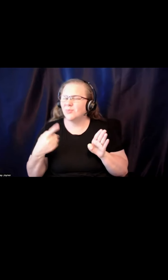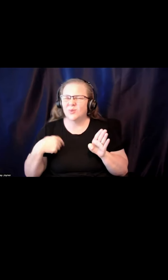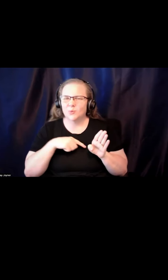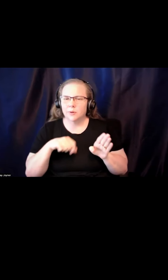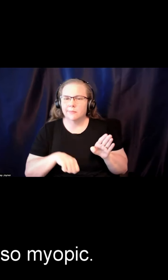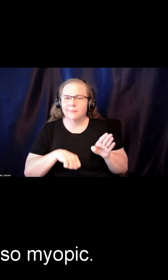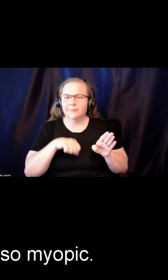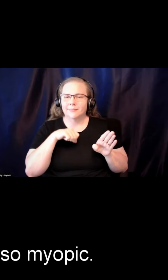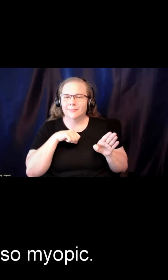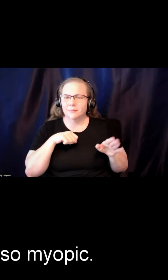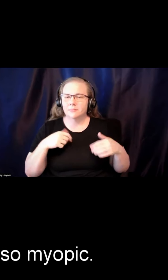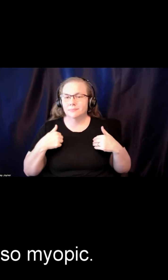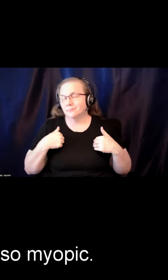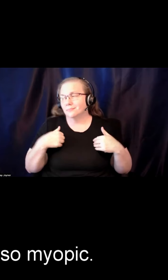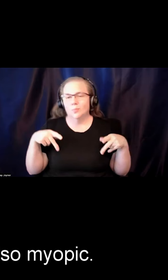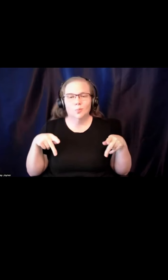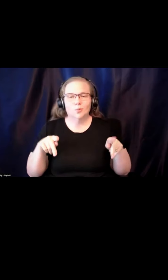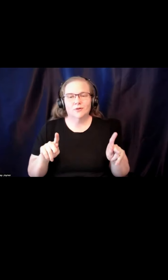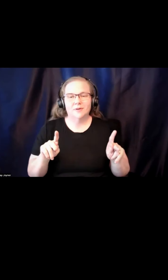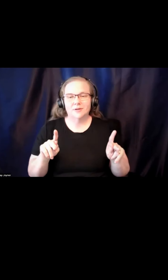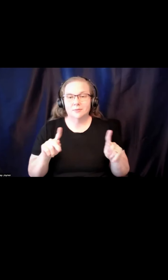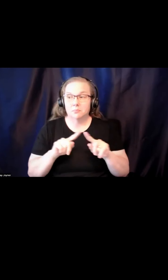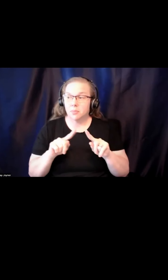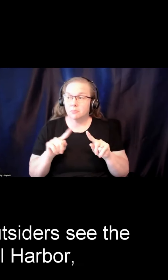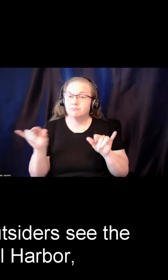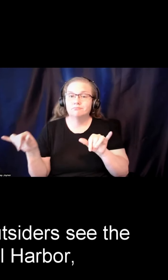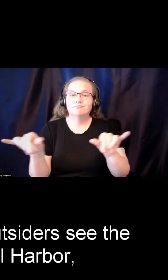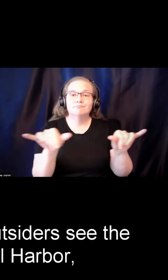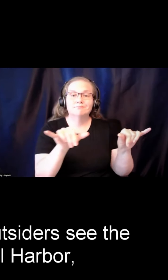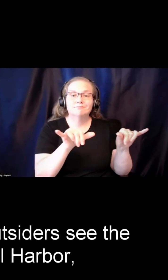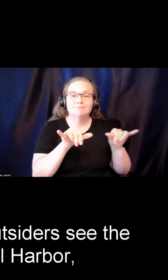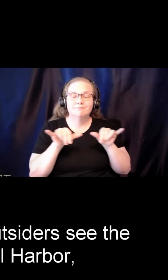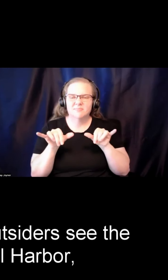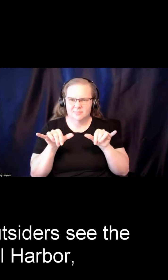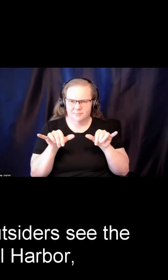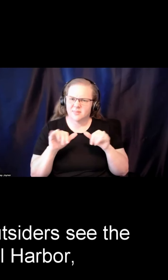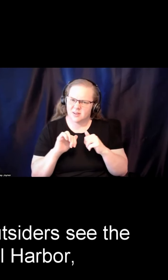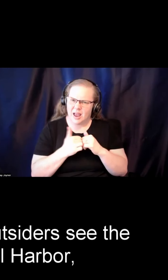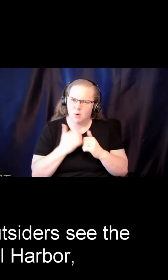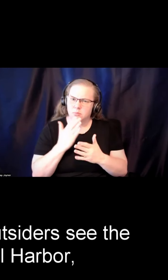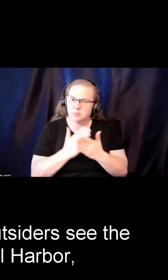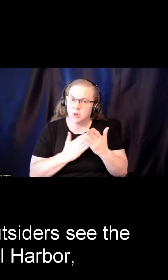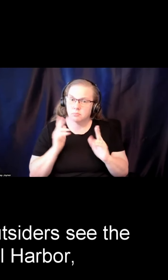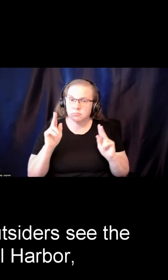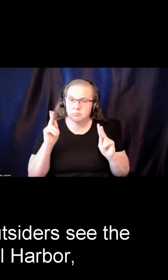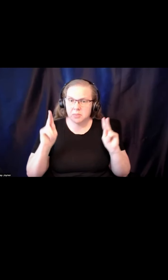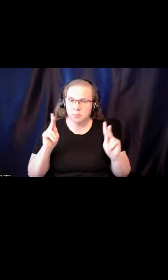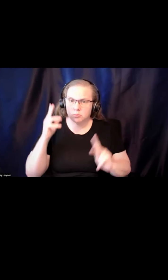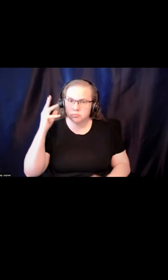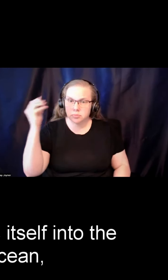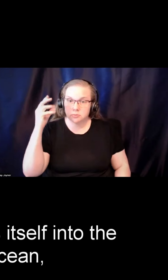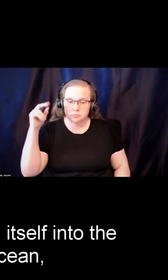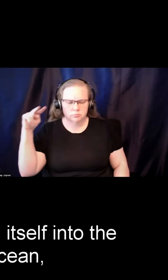peninsulites, privileged, but also myopic. That's how some outsiders see the people of Vigil